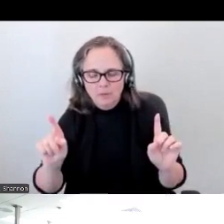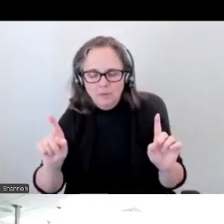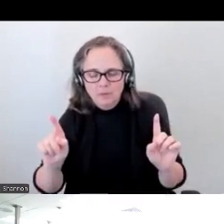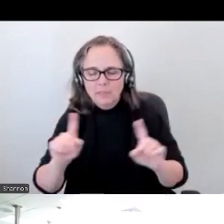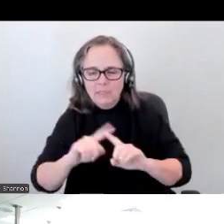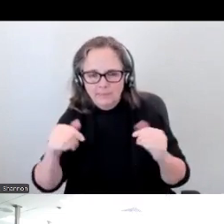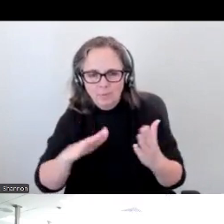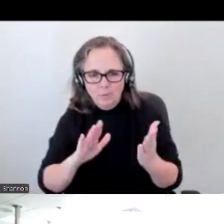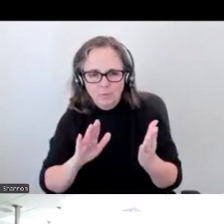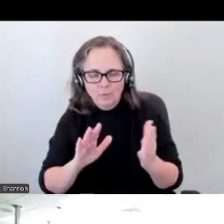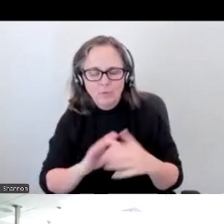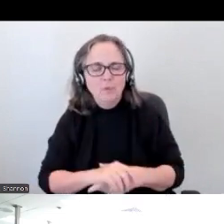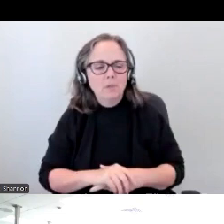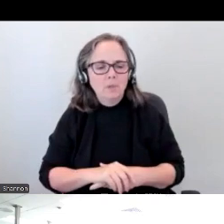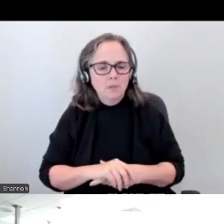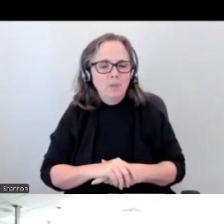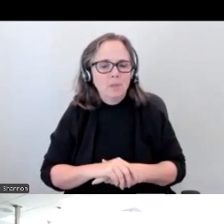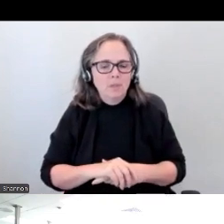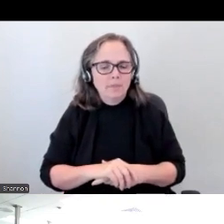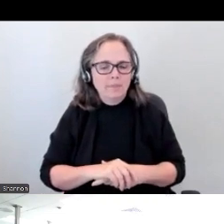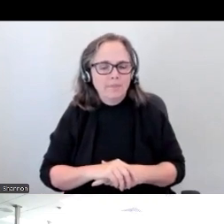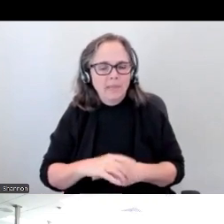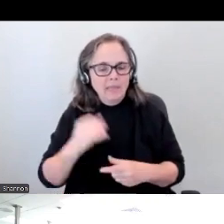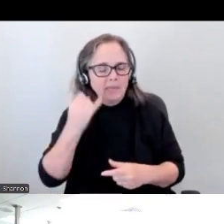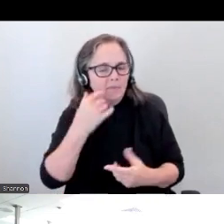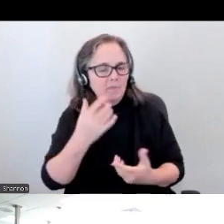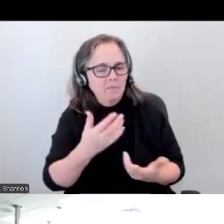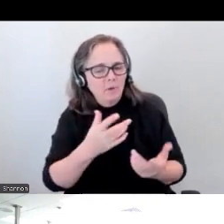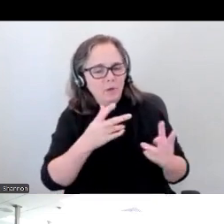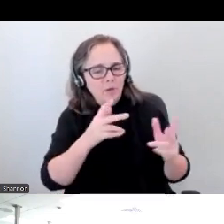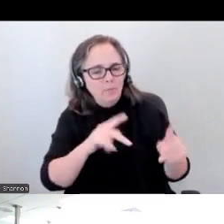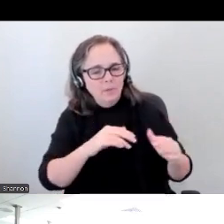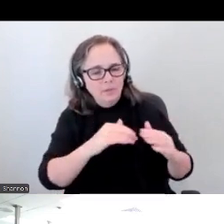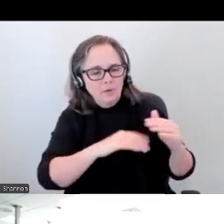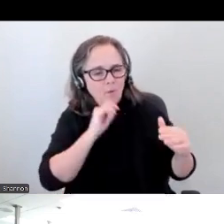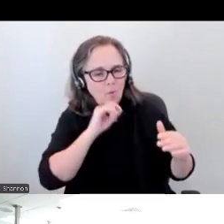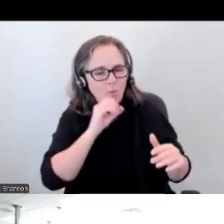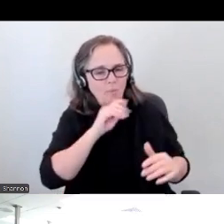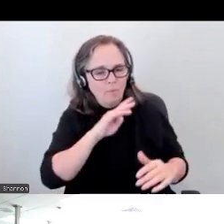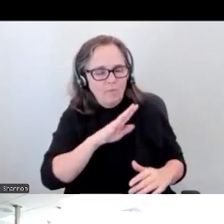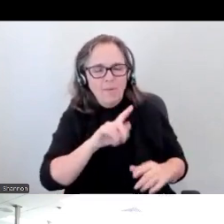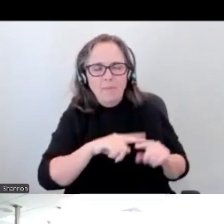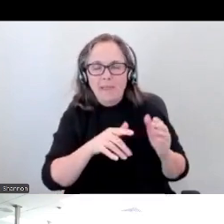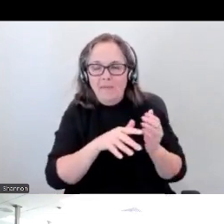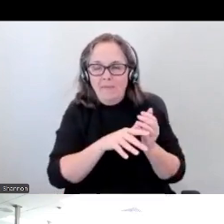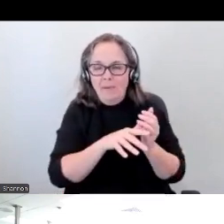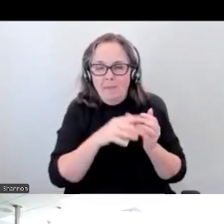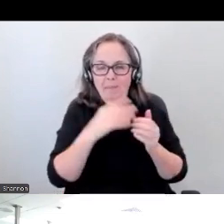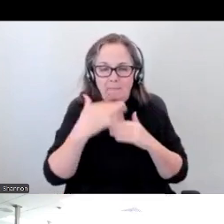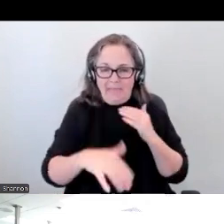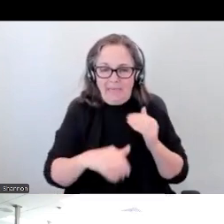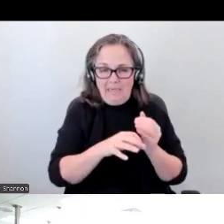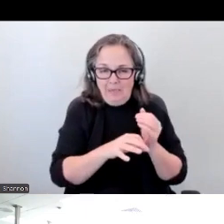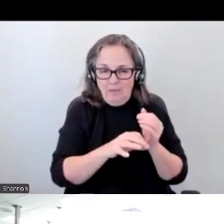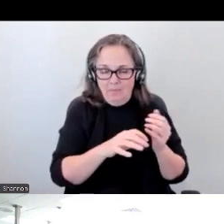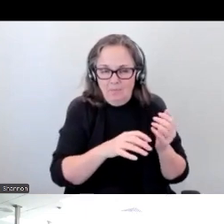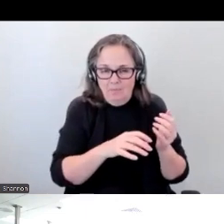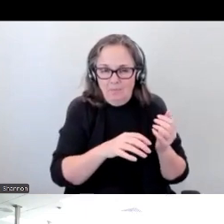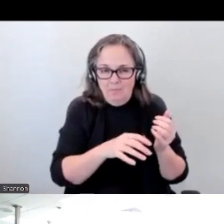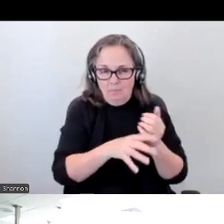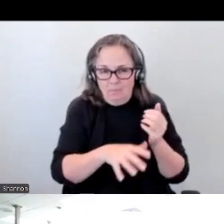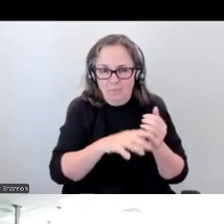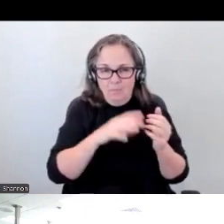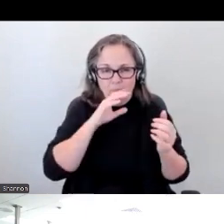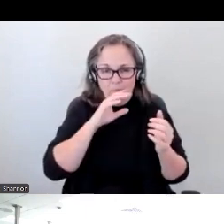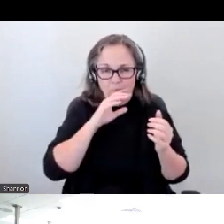different thing. So I tell all, if I'm talking to people under 45 and they have rectal bleeding, I say, just kind of like Don said about the